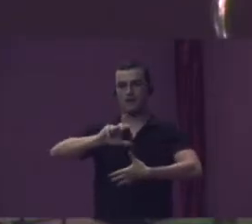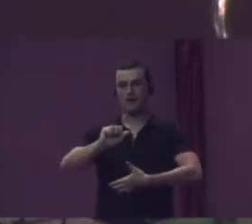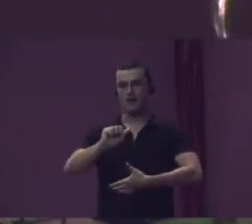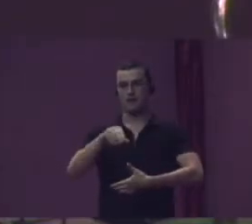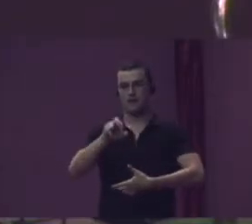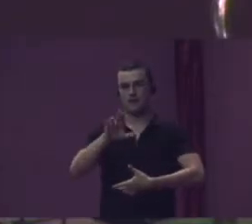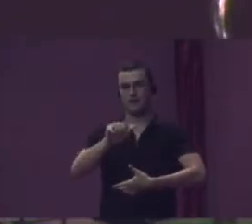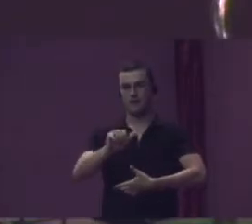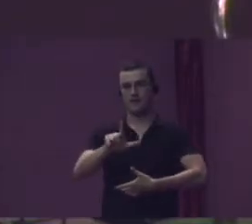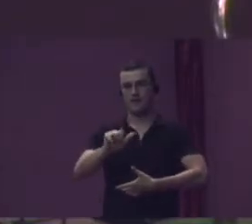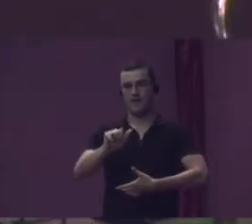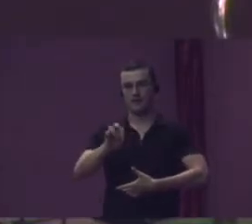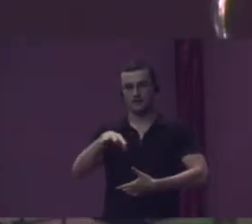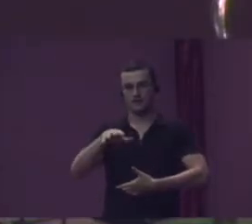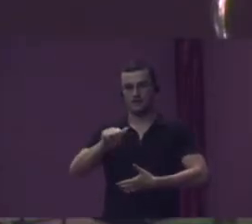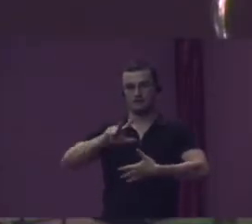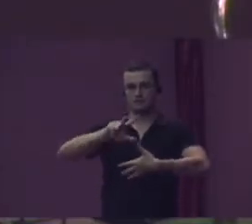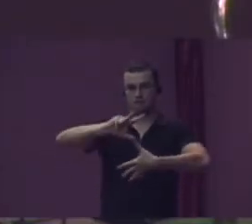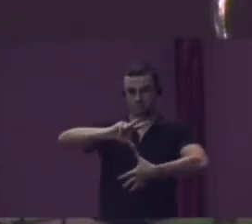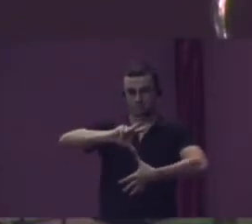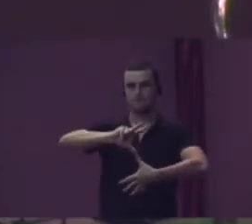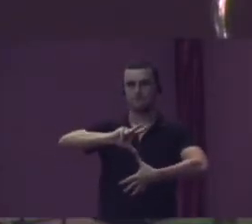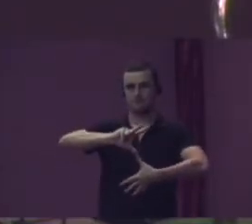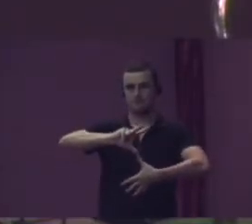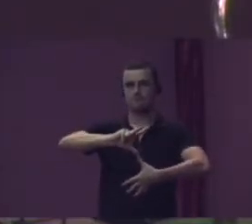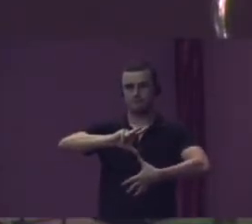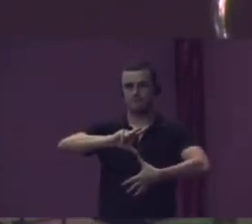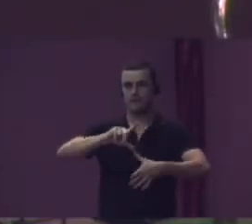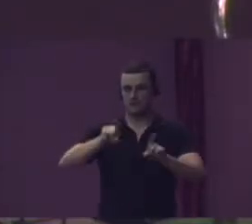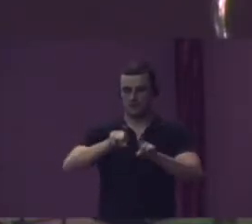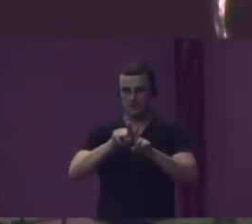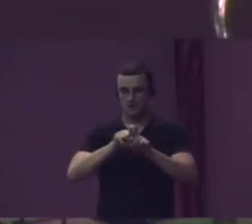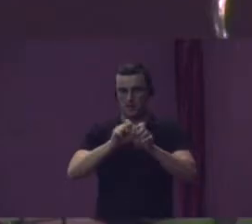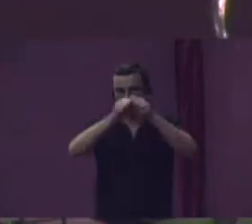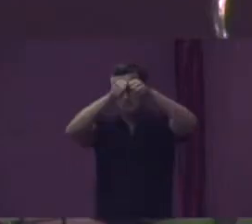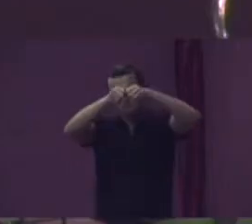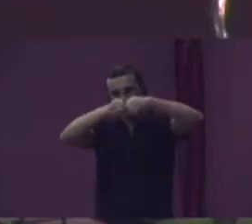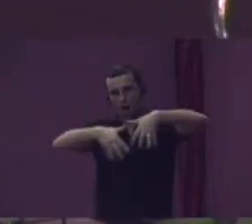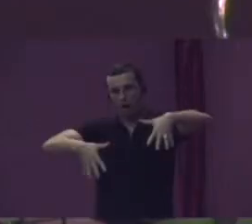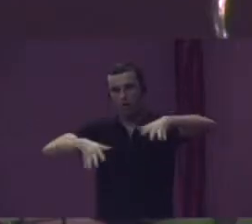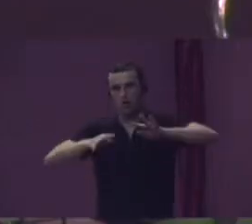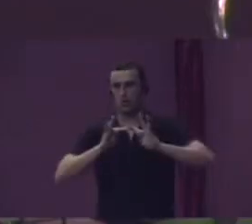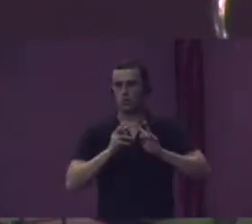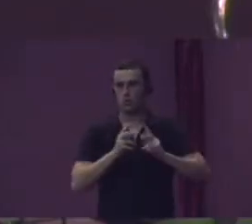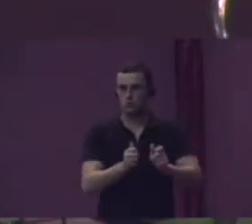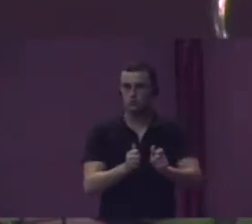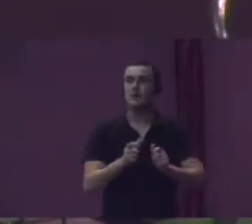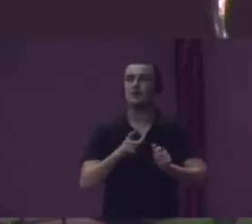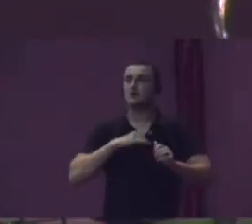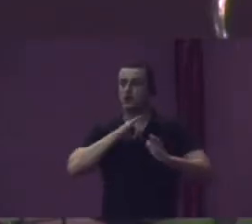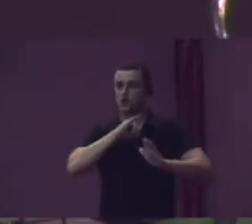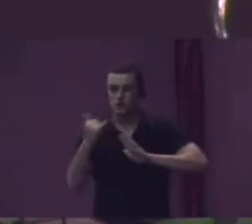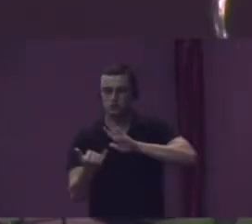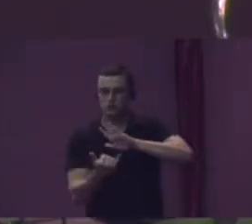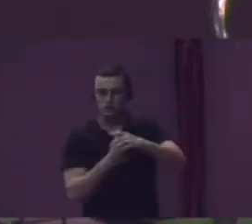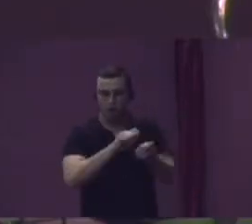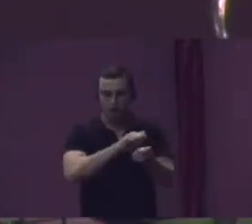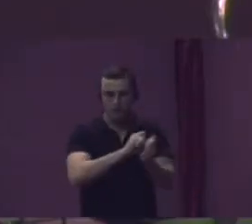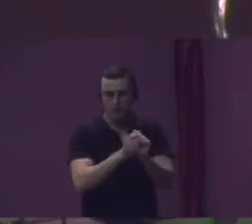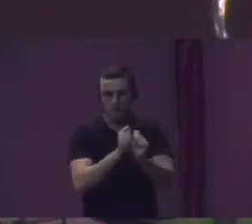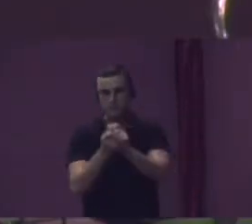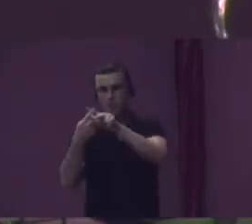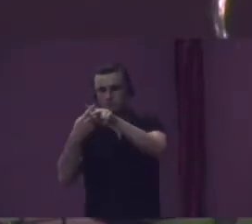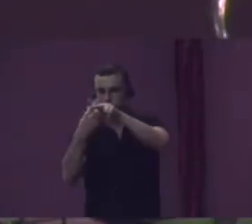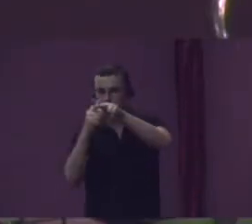many governments and medical institutions adapted to less interventionist, less authoritative medical protocols in different parts of the